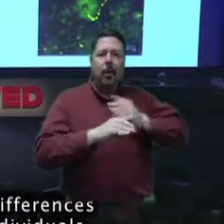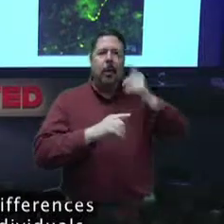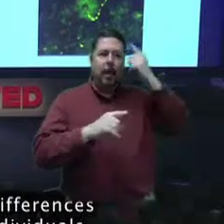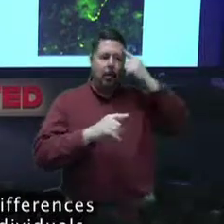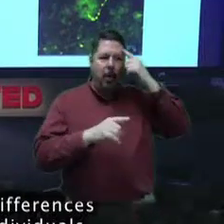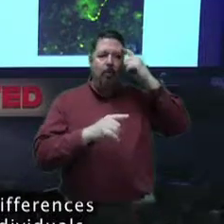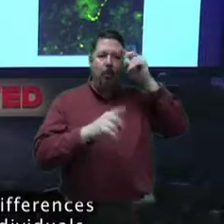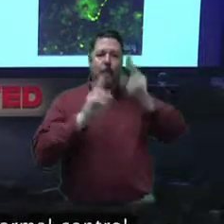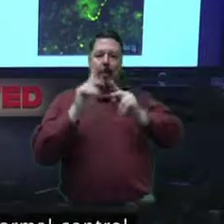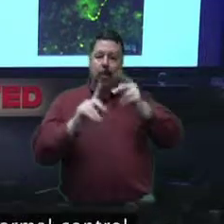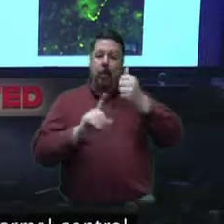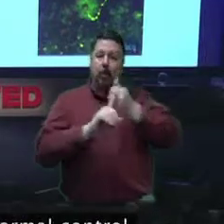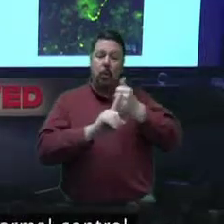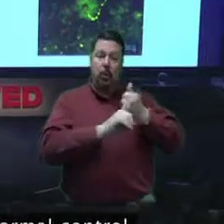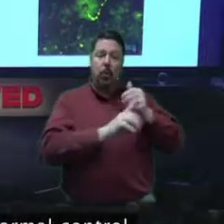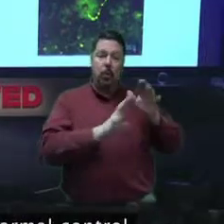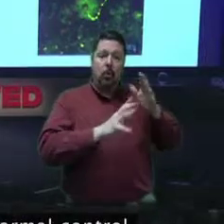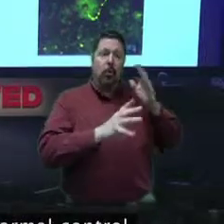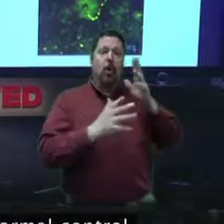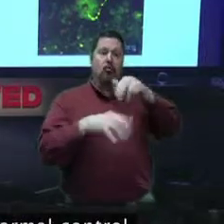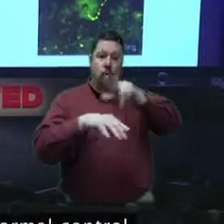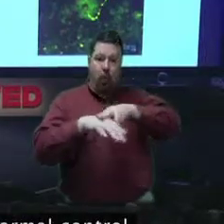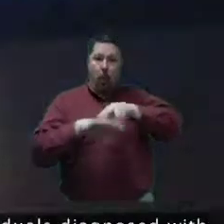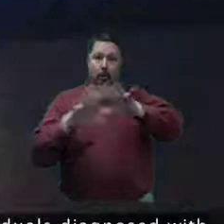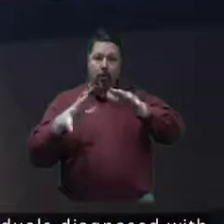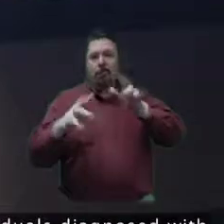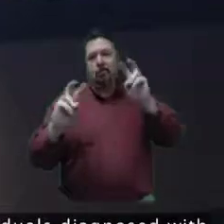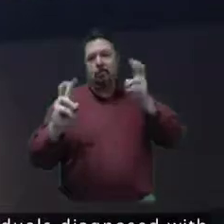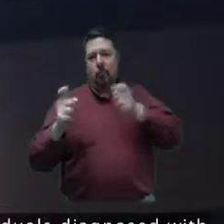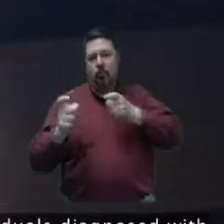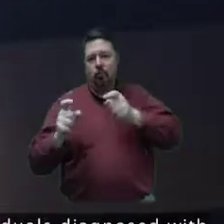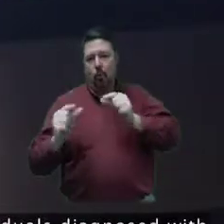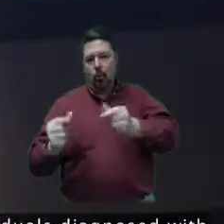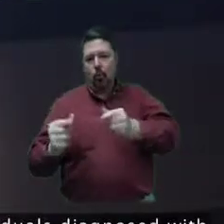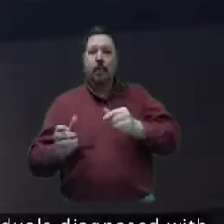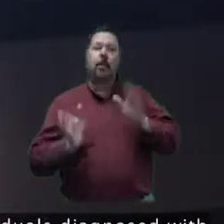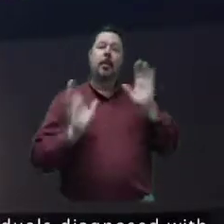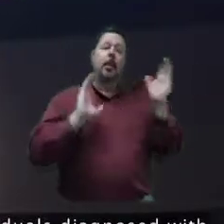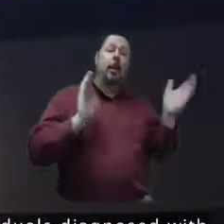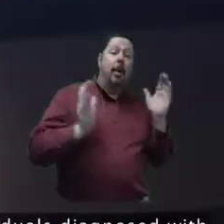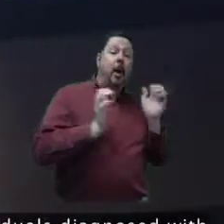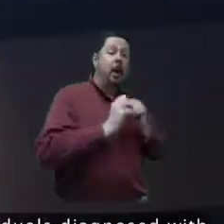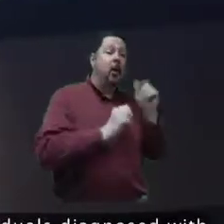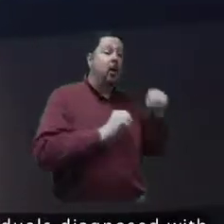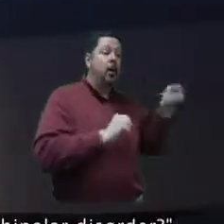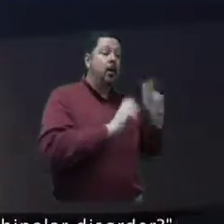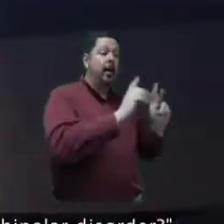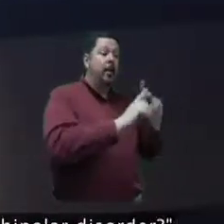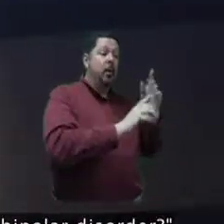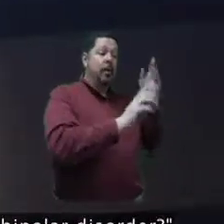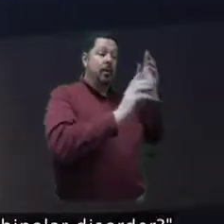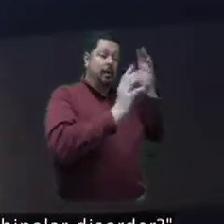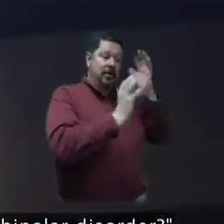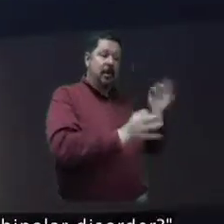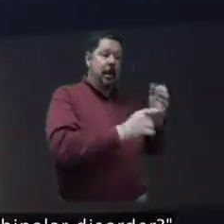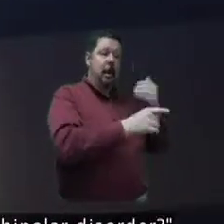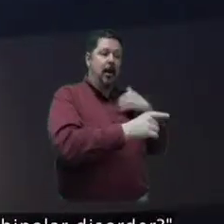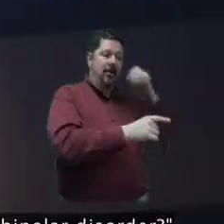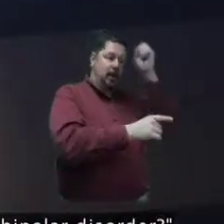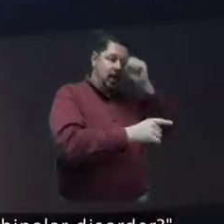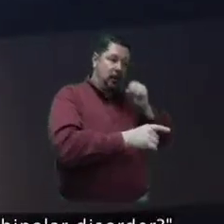of individuals who would be diagnosed as normal control, as compared with the brains of individuals diagnosed with